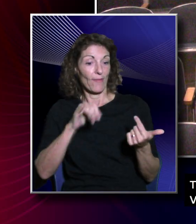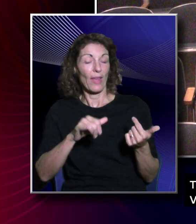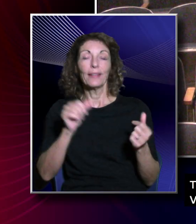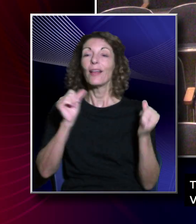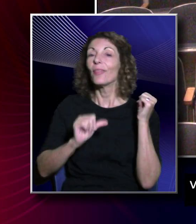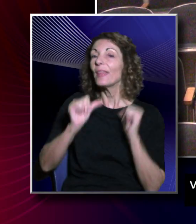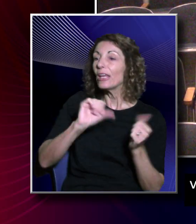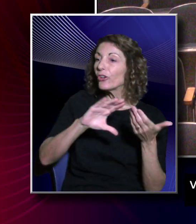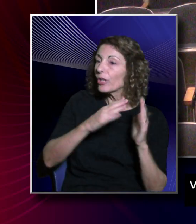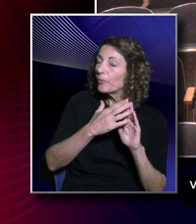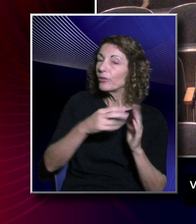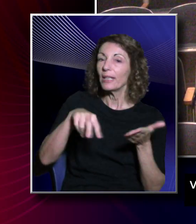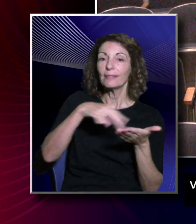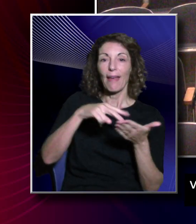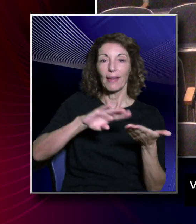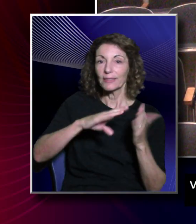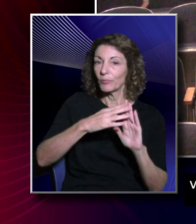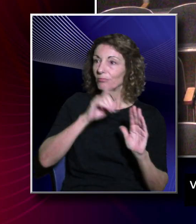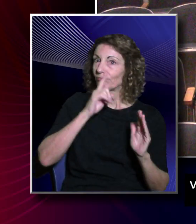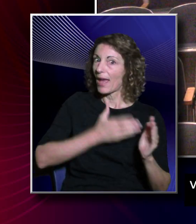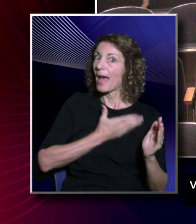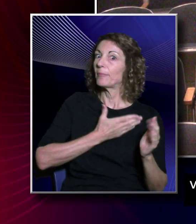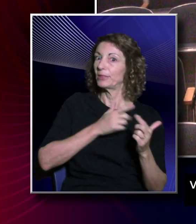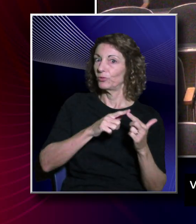the dance, yep, definitely.